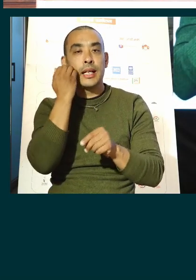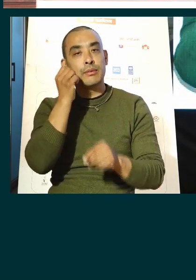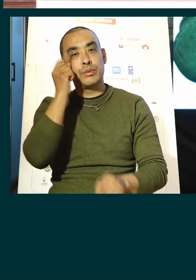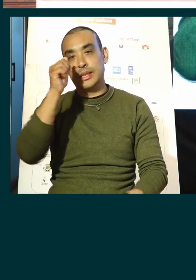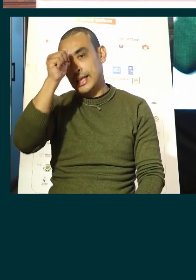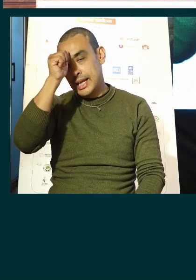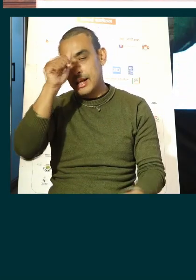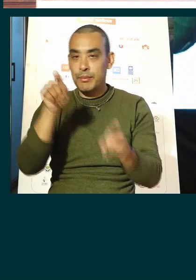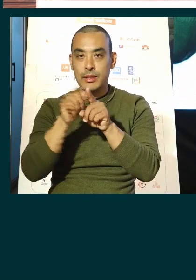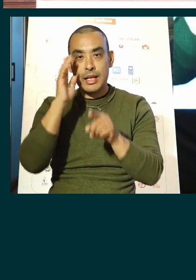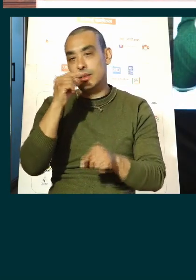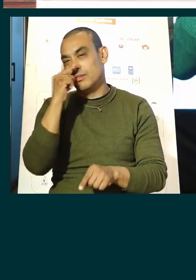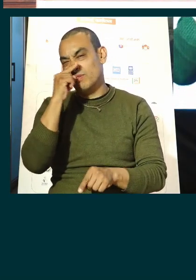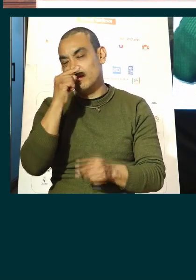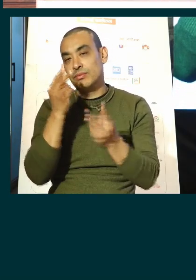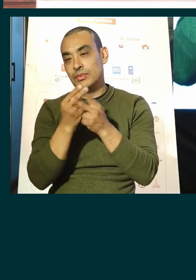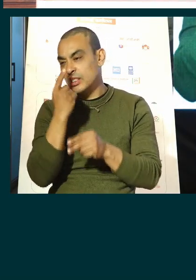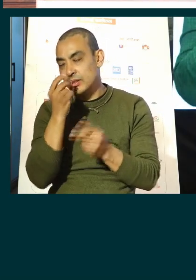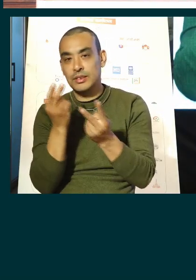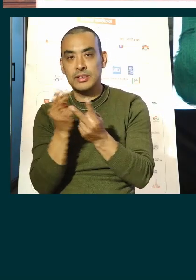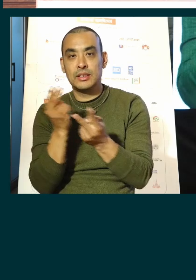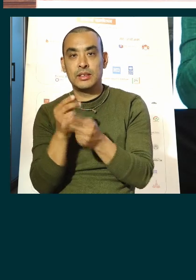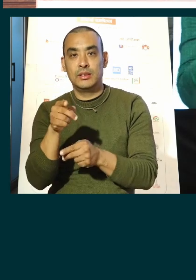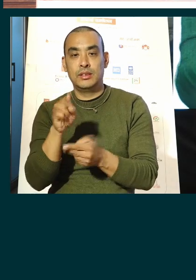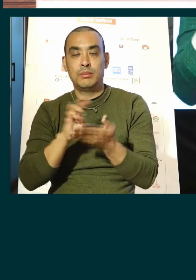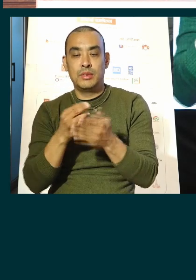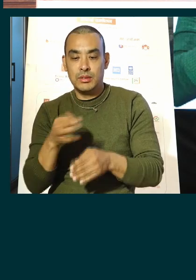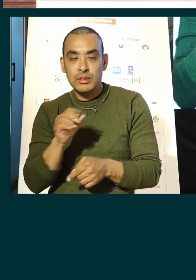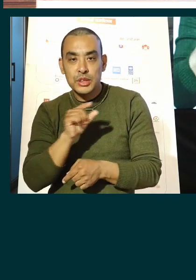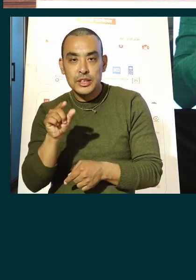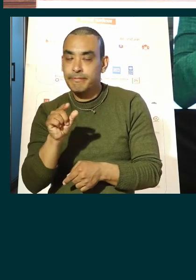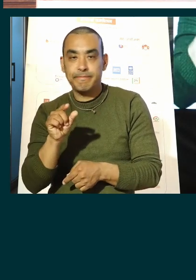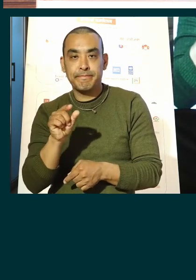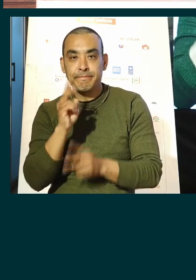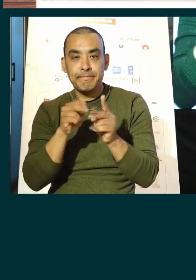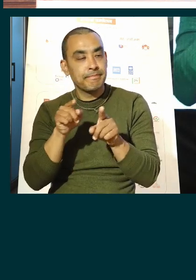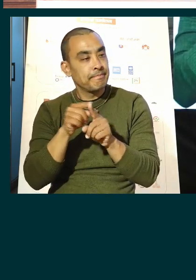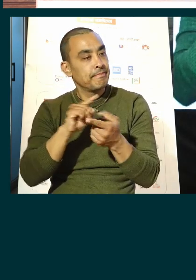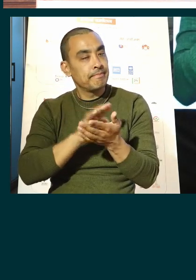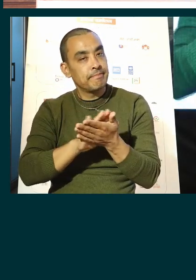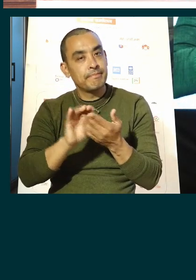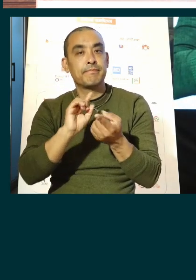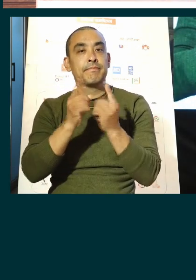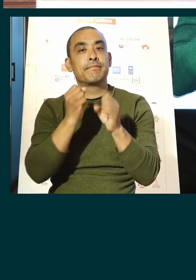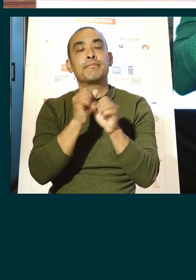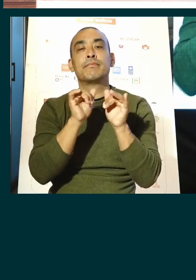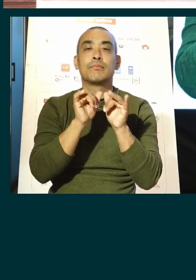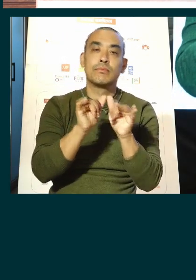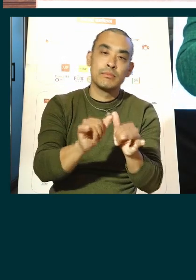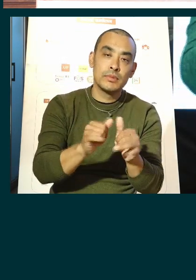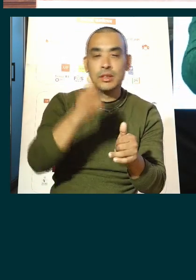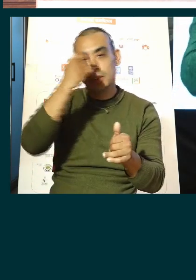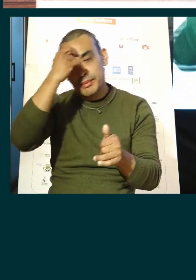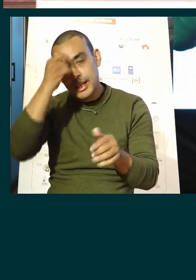indulge and influence with the shame. So they shaded away the whole positive masculinity has shaded away the shame and